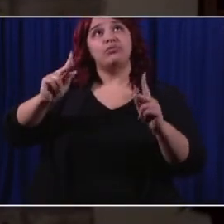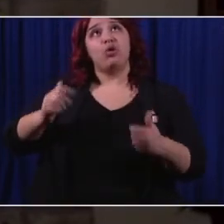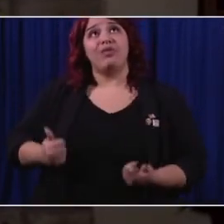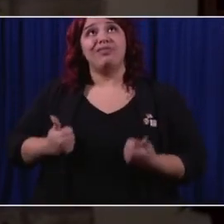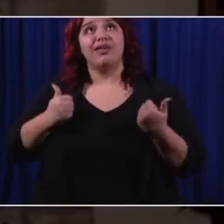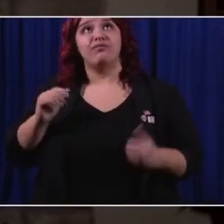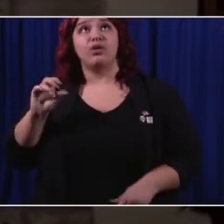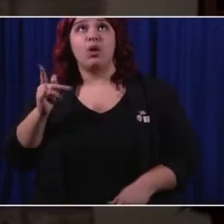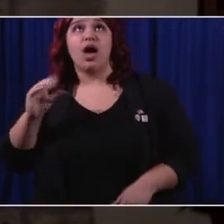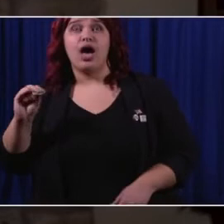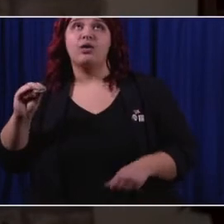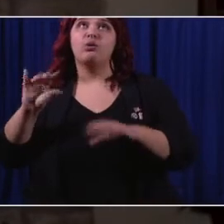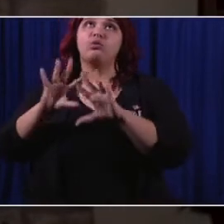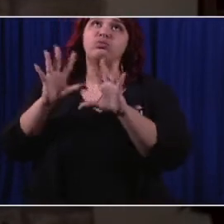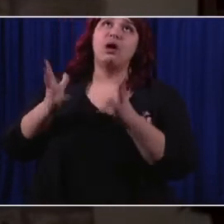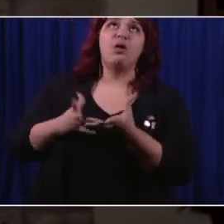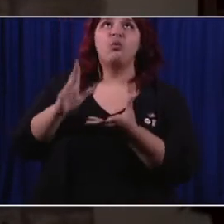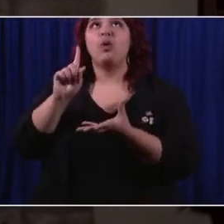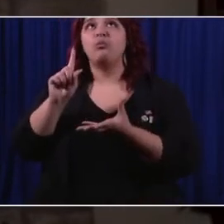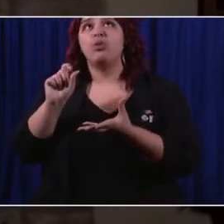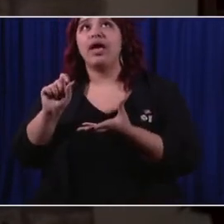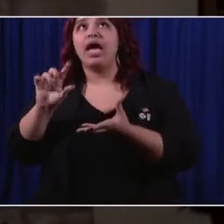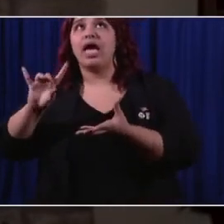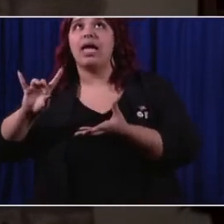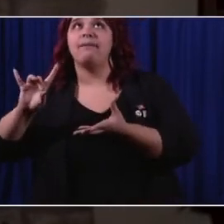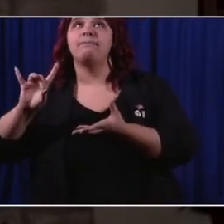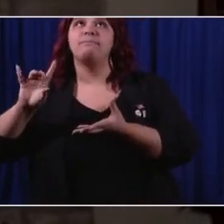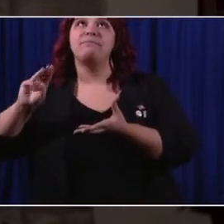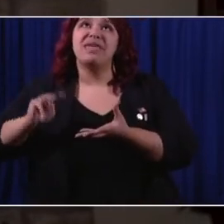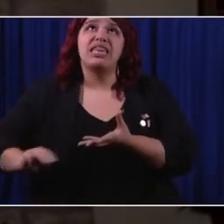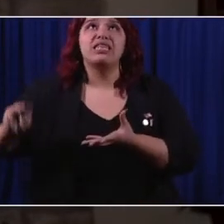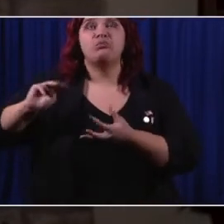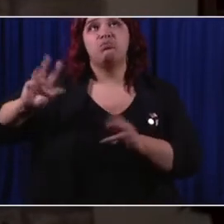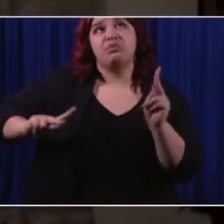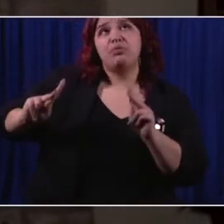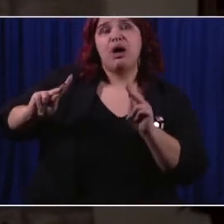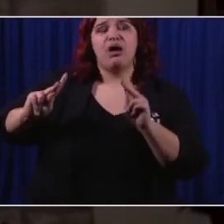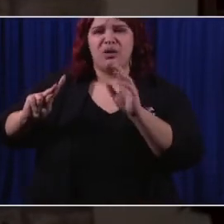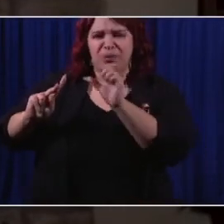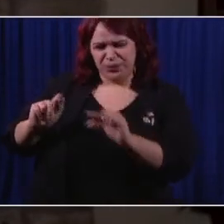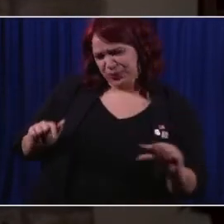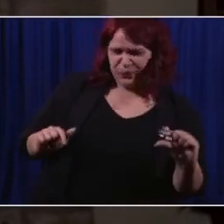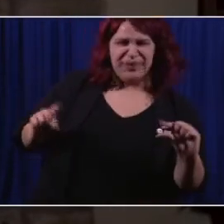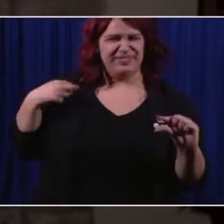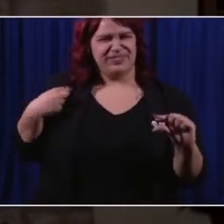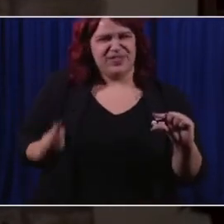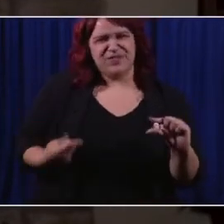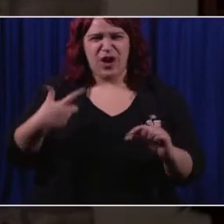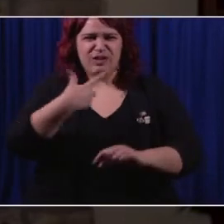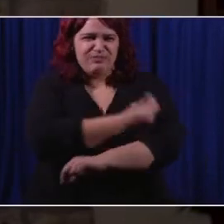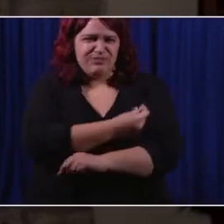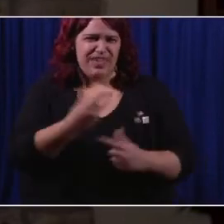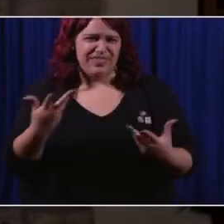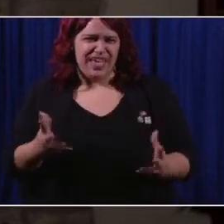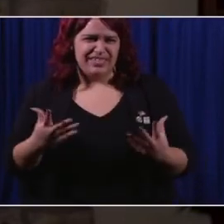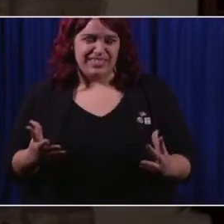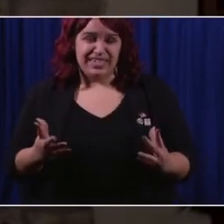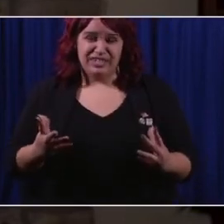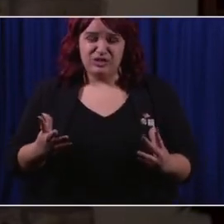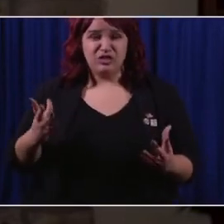like 1.8 million. Next group in line, along with those in the school setting, the special needs. Realistically, given the gap